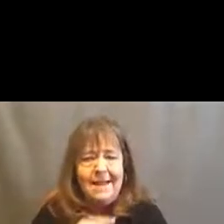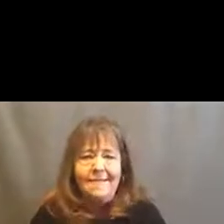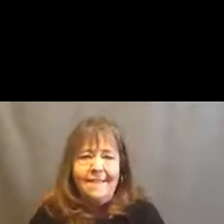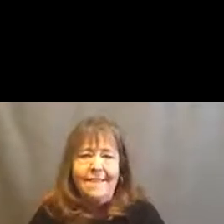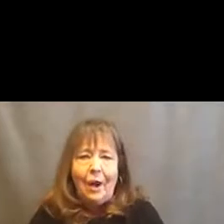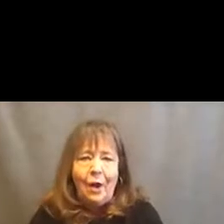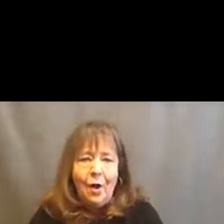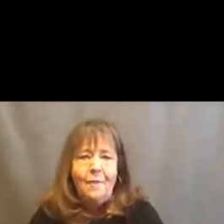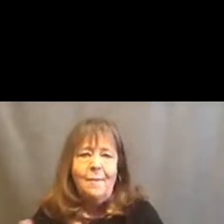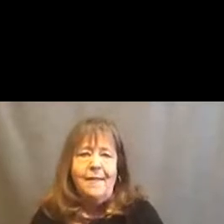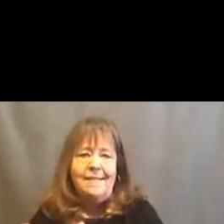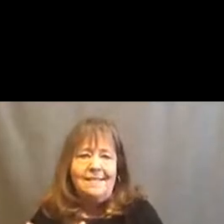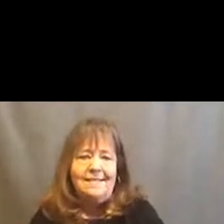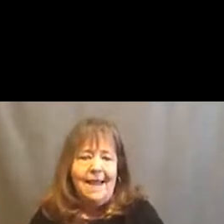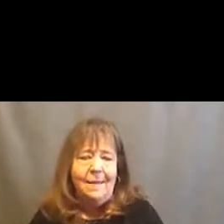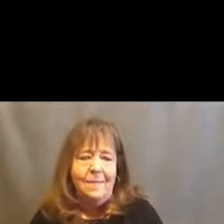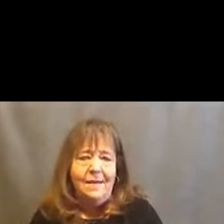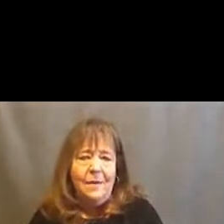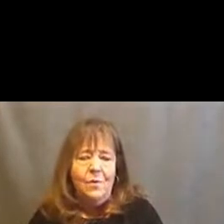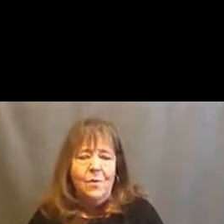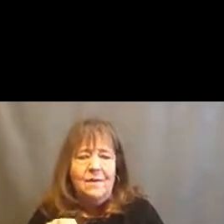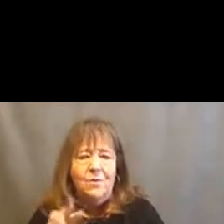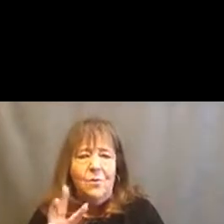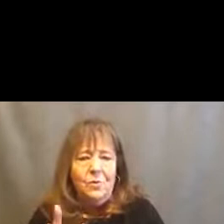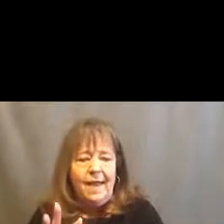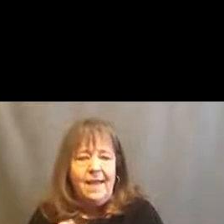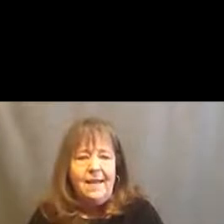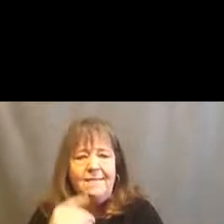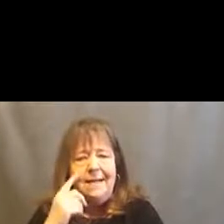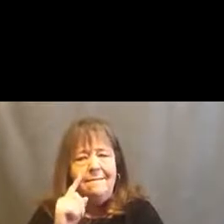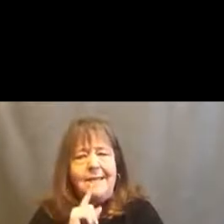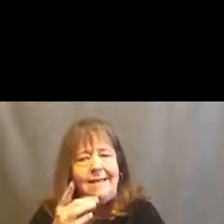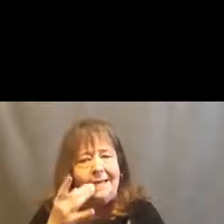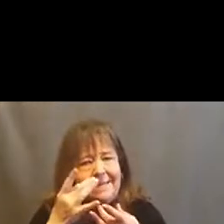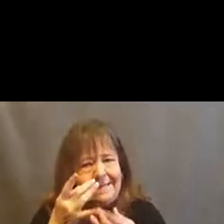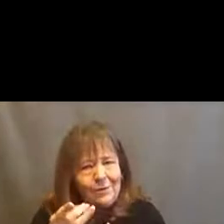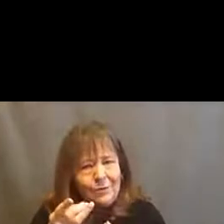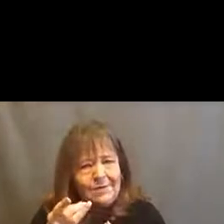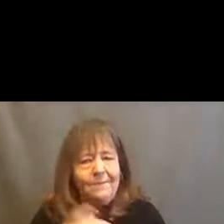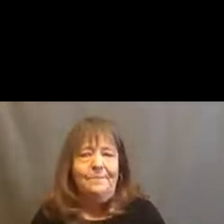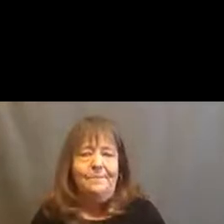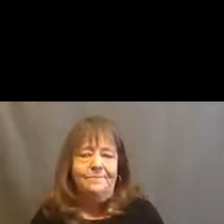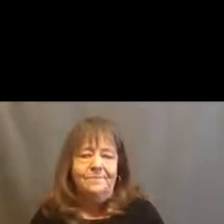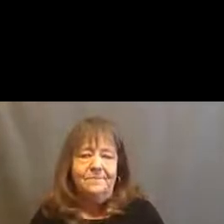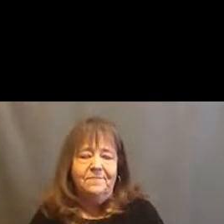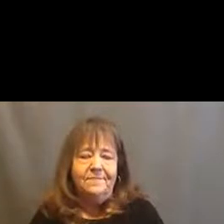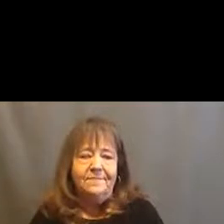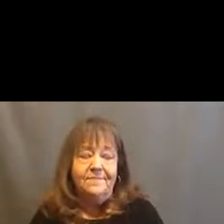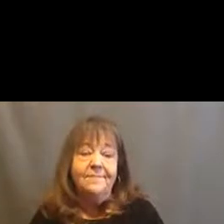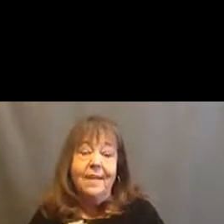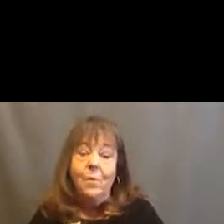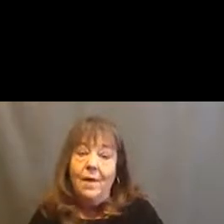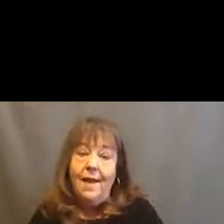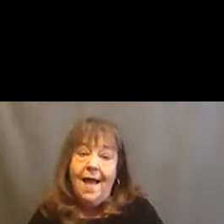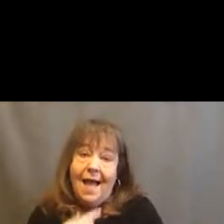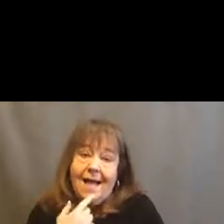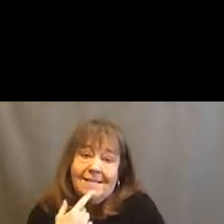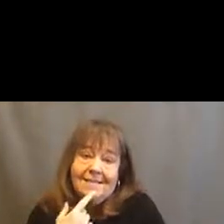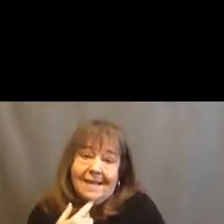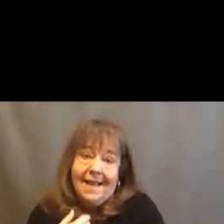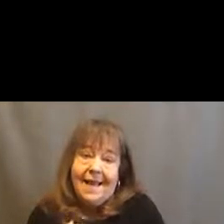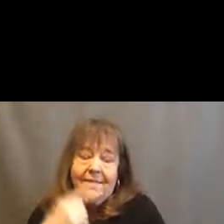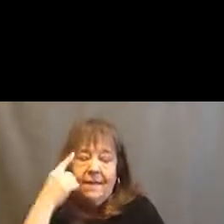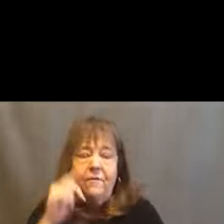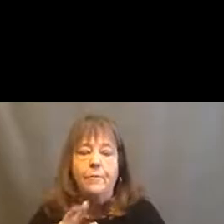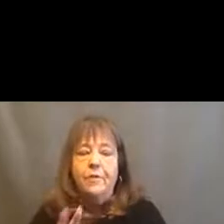an identical number at Northwest, which I think is interesting. What I would say is that of those